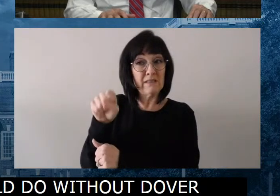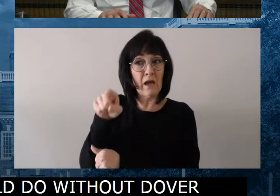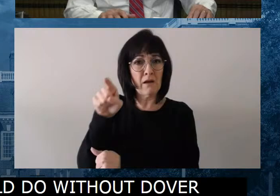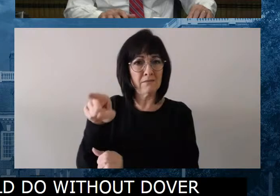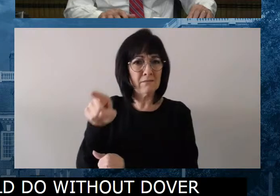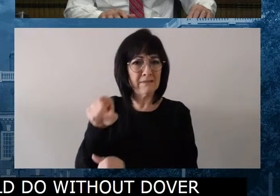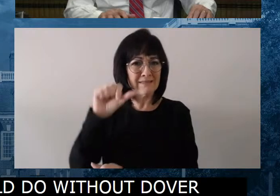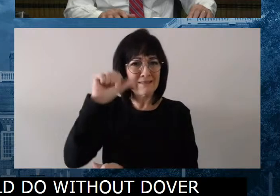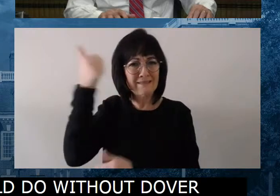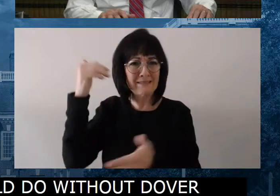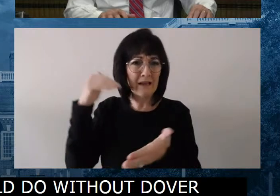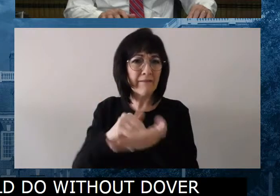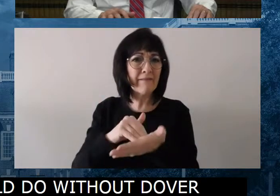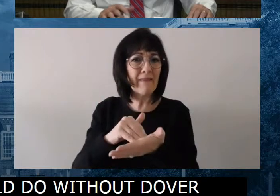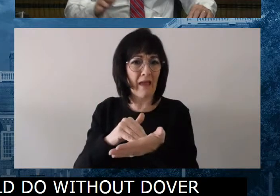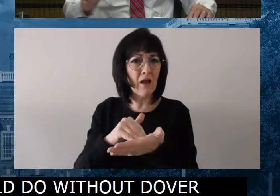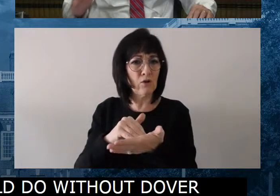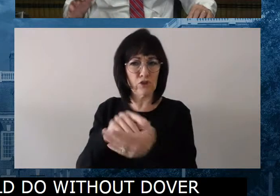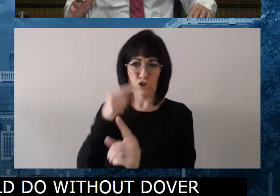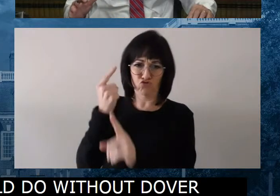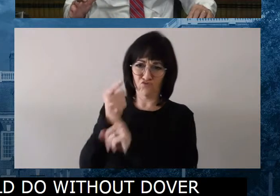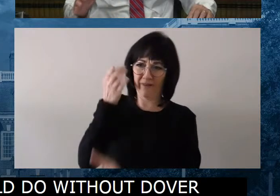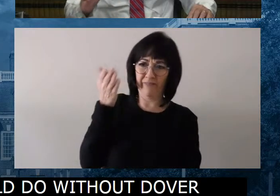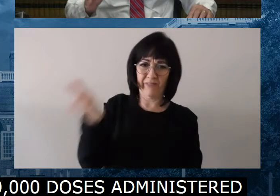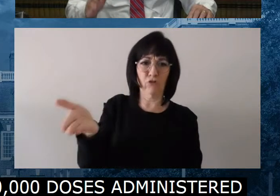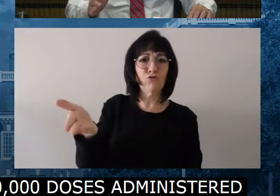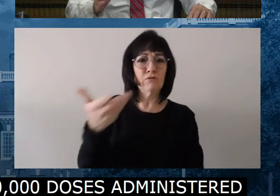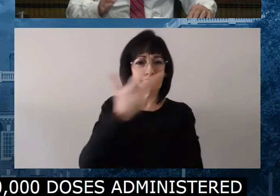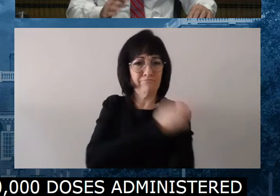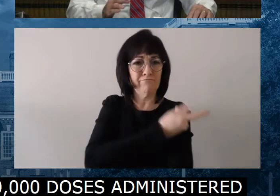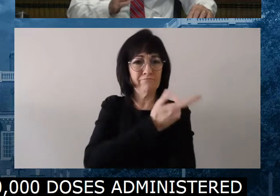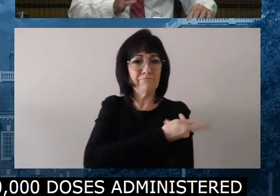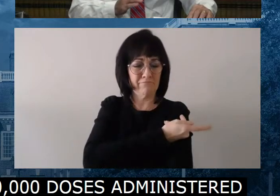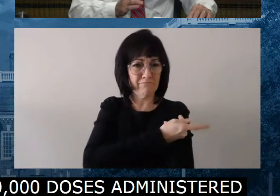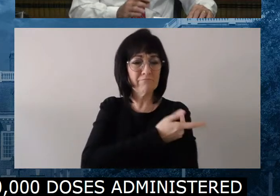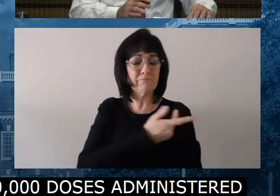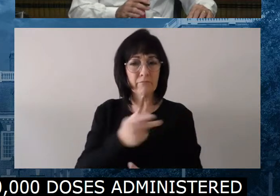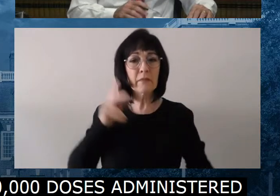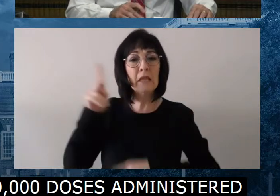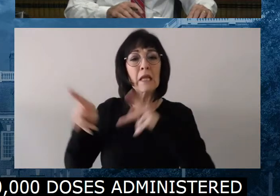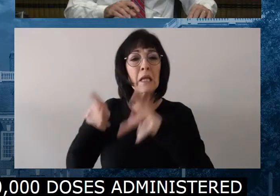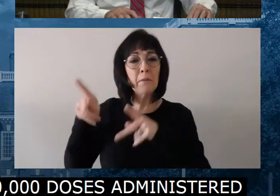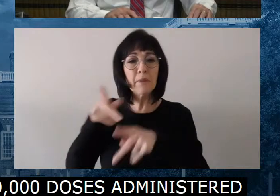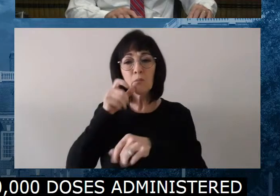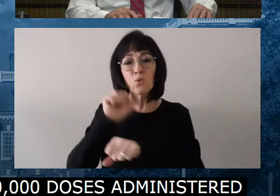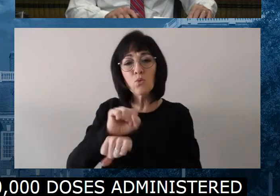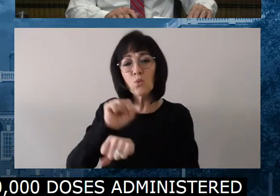but a similar number before. All those folks in the restaurants, bars, first